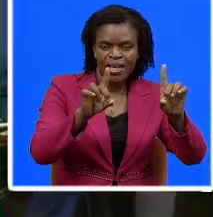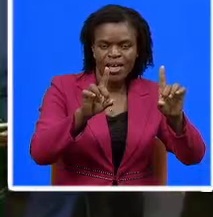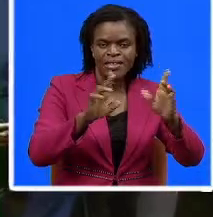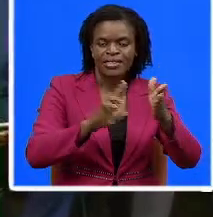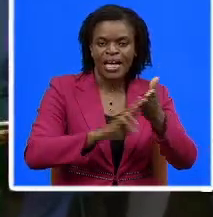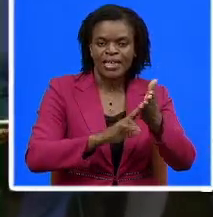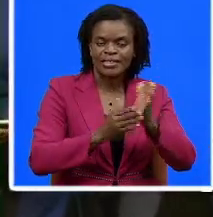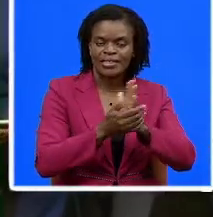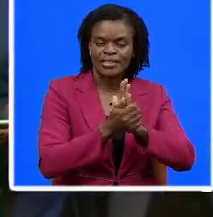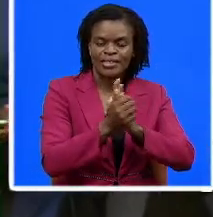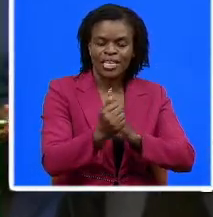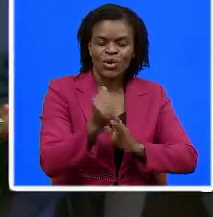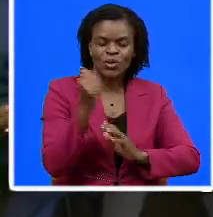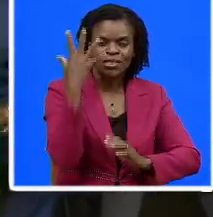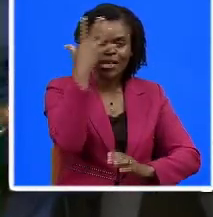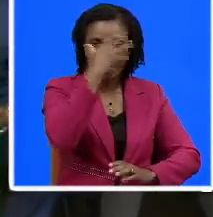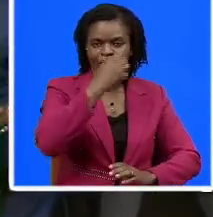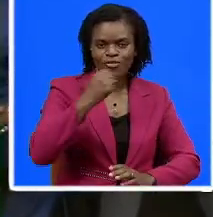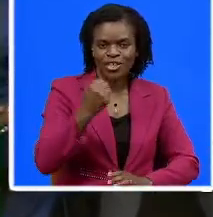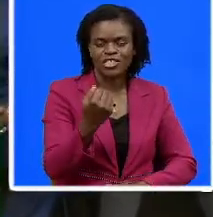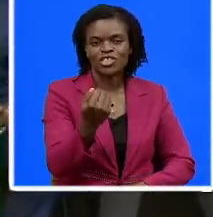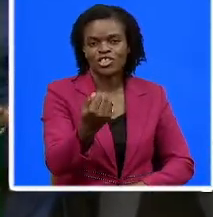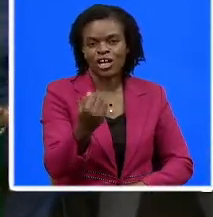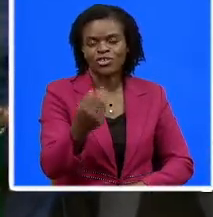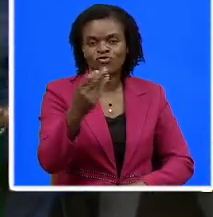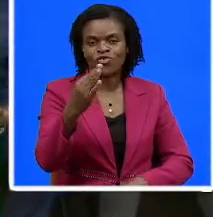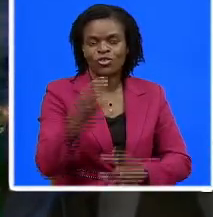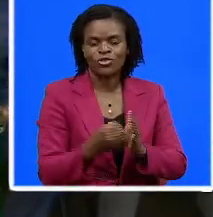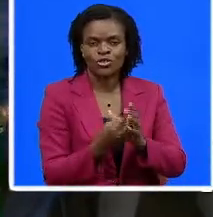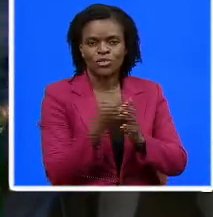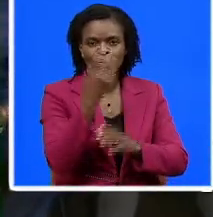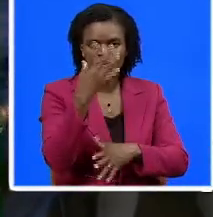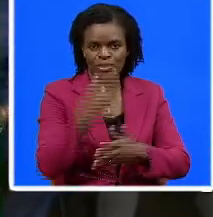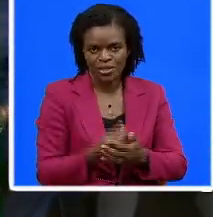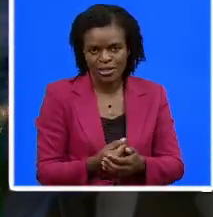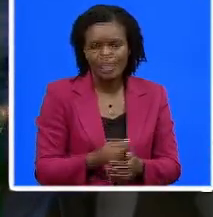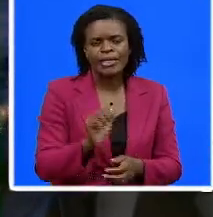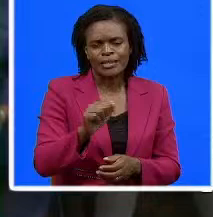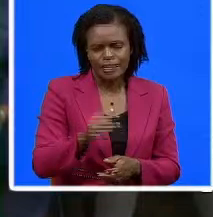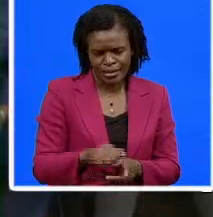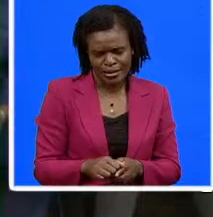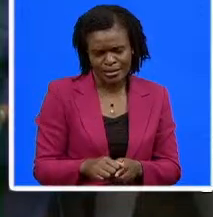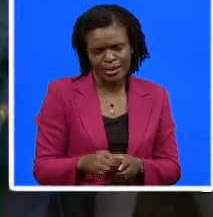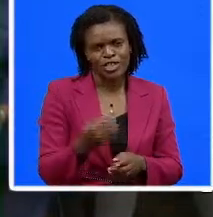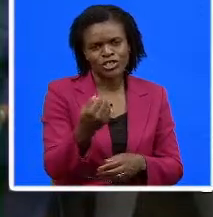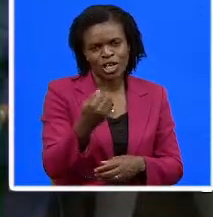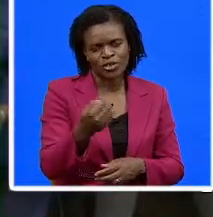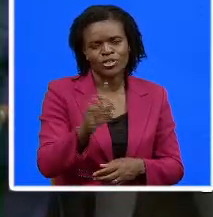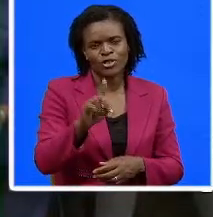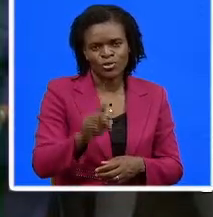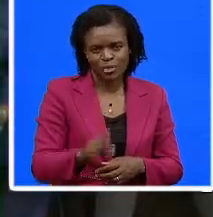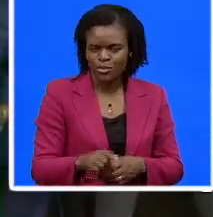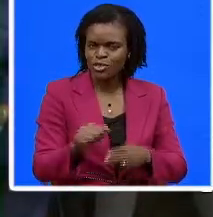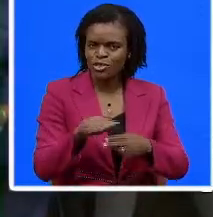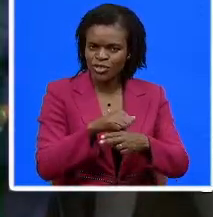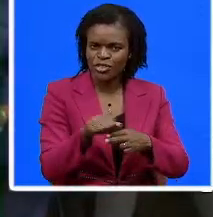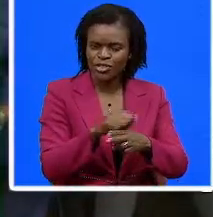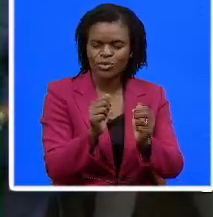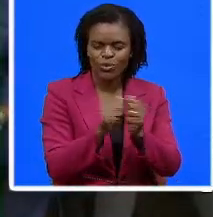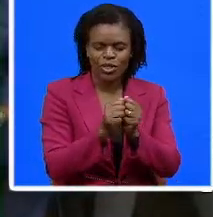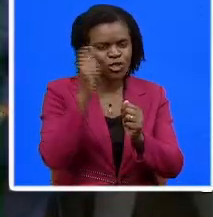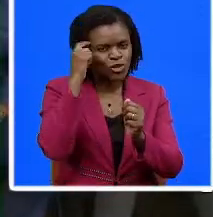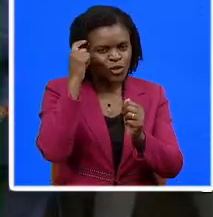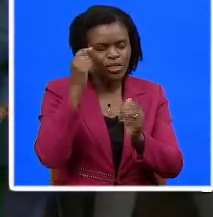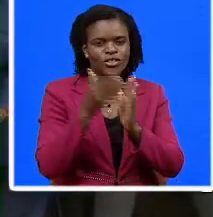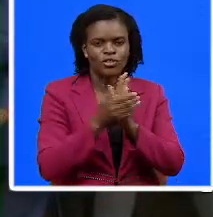African child for posterity. Yopati kumuti mwana ngepiwa bumija n'oluzibo lwacho shingisa mangwana